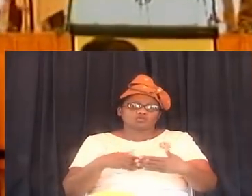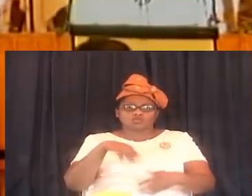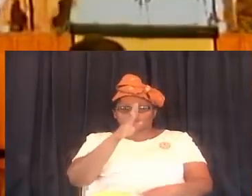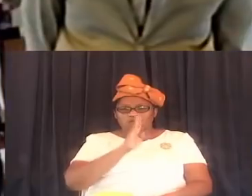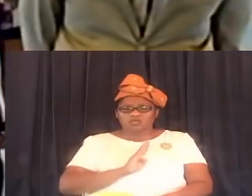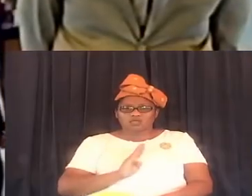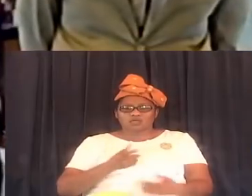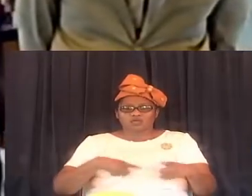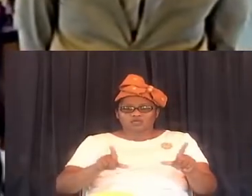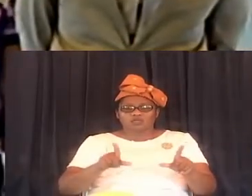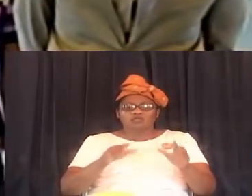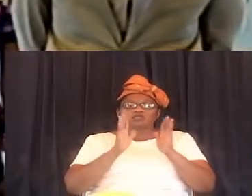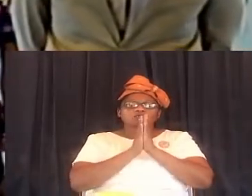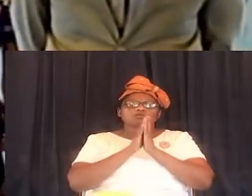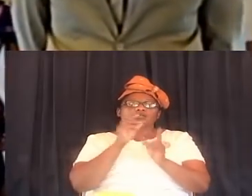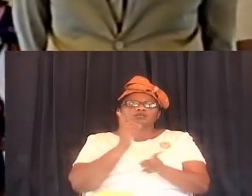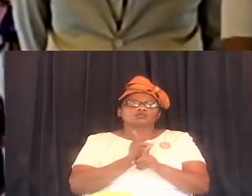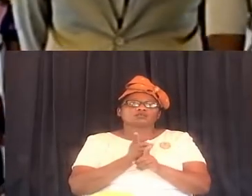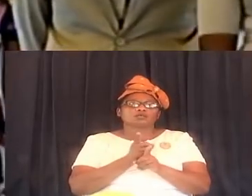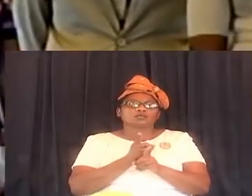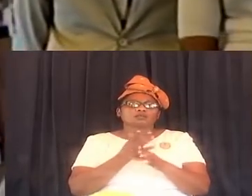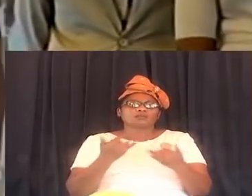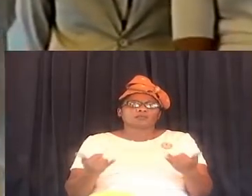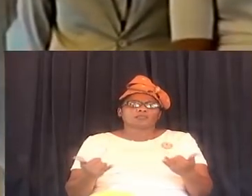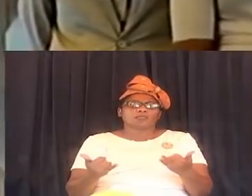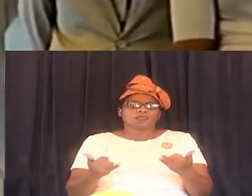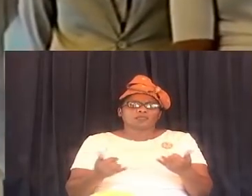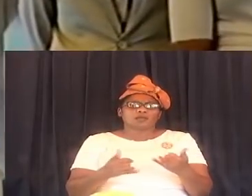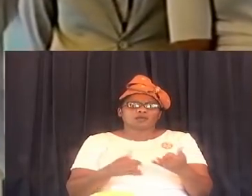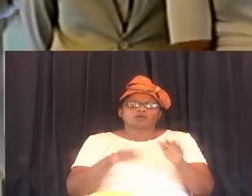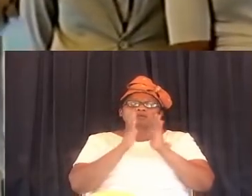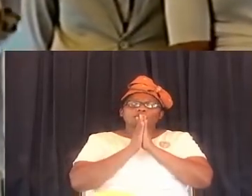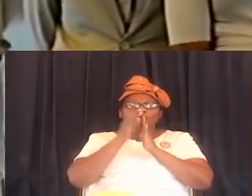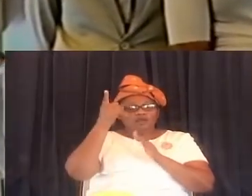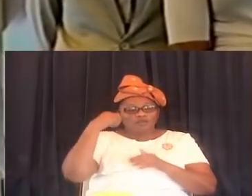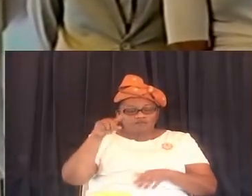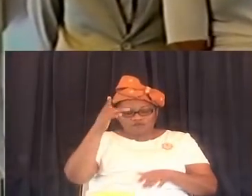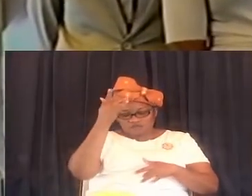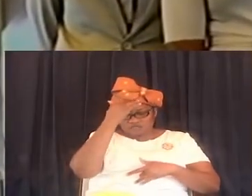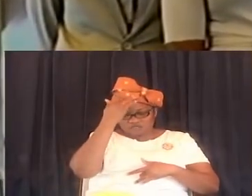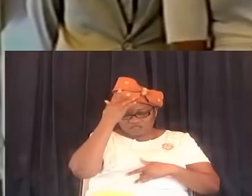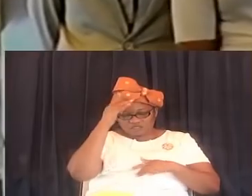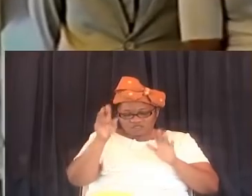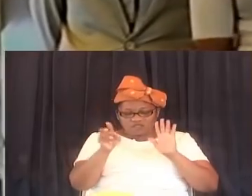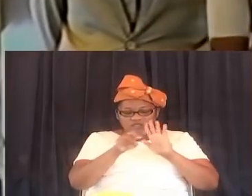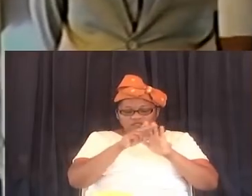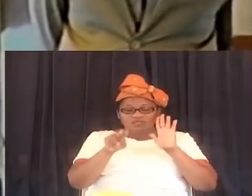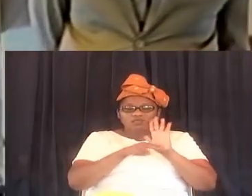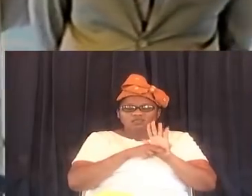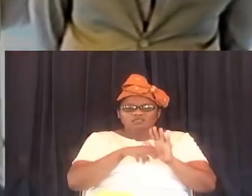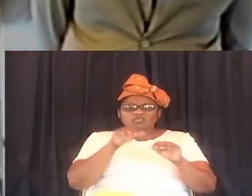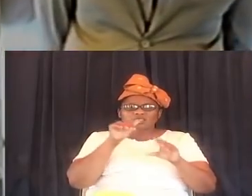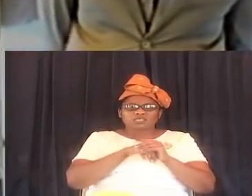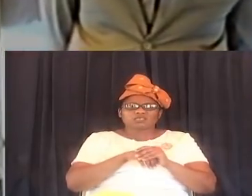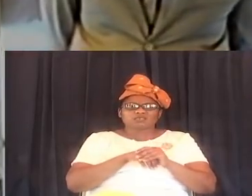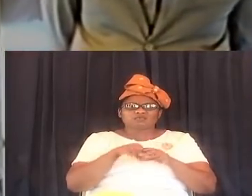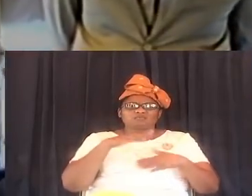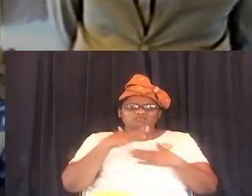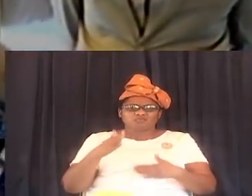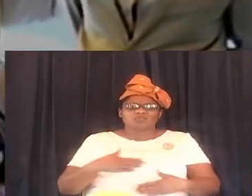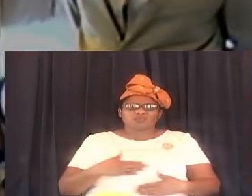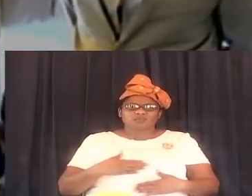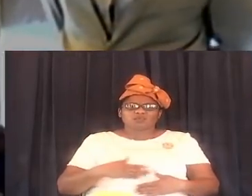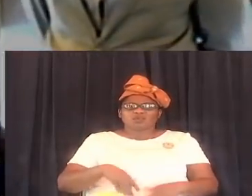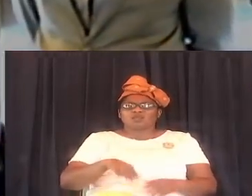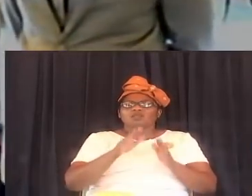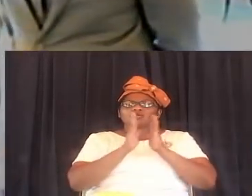So let us all pray right now. Just pray for sickness in the body. And pray, God, that the